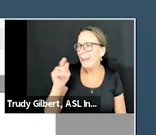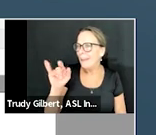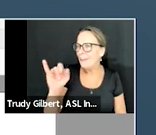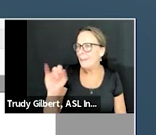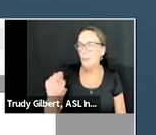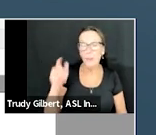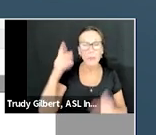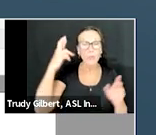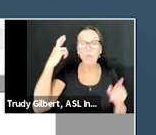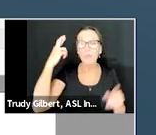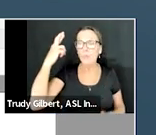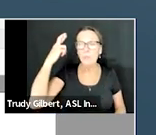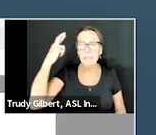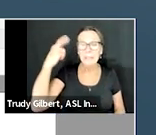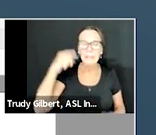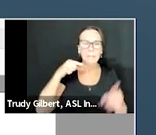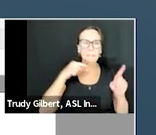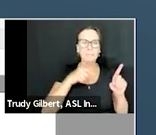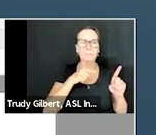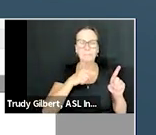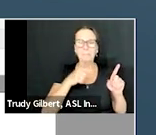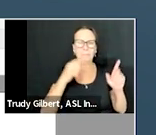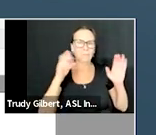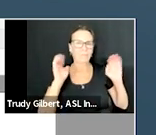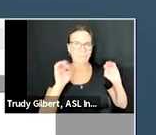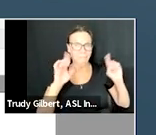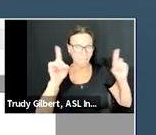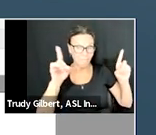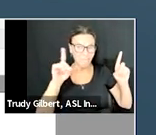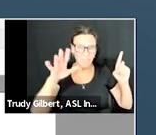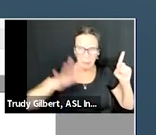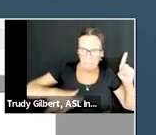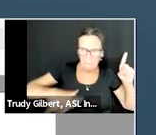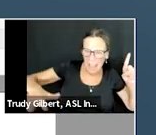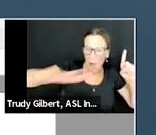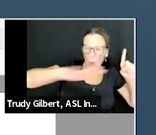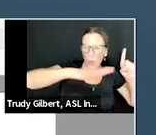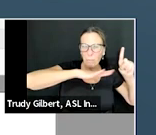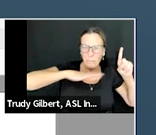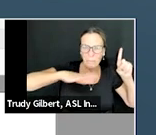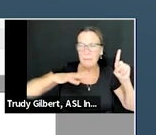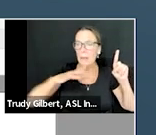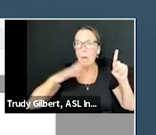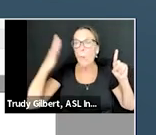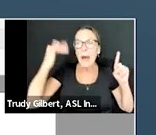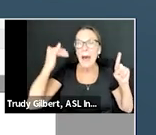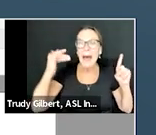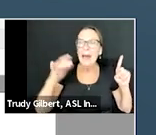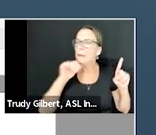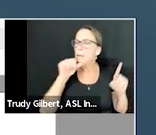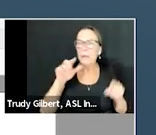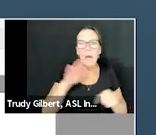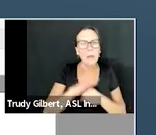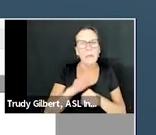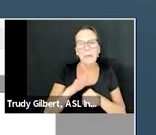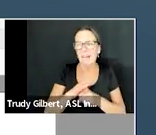spaces, educate about these spaces, is because, well, first of all, we don't have enough of them in our state. Less